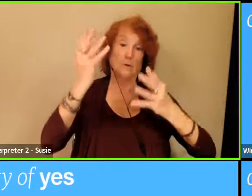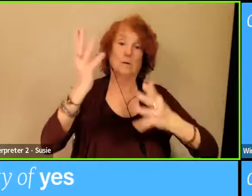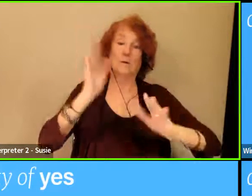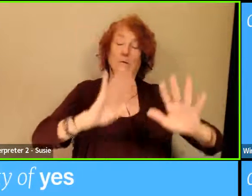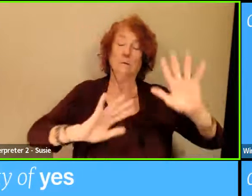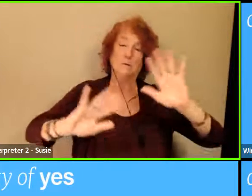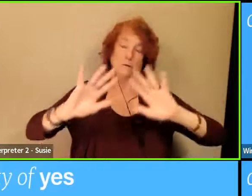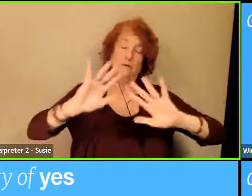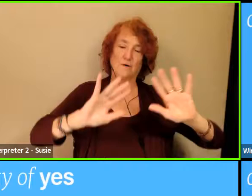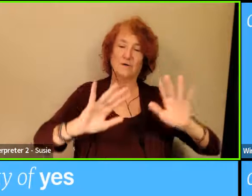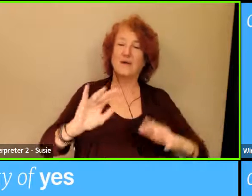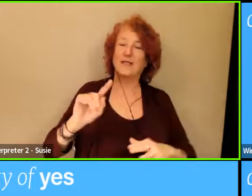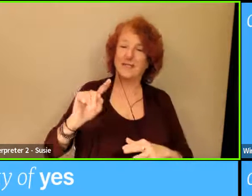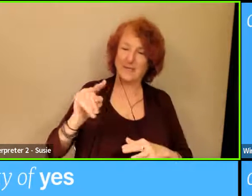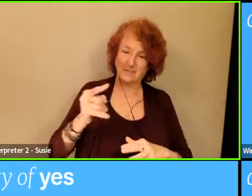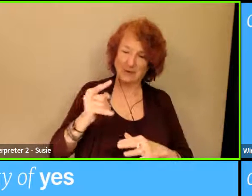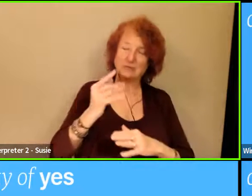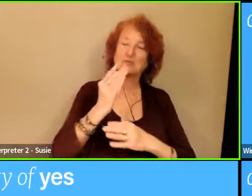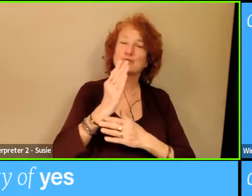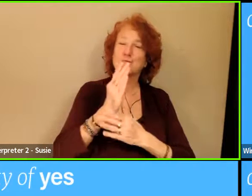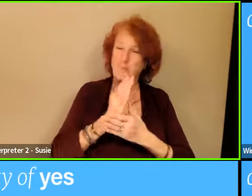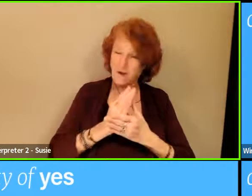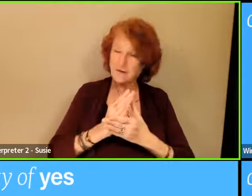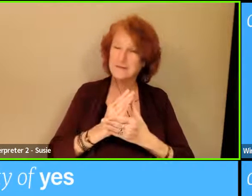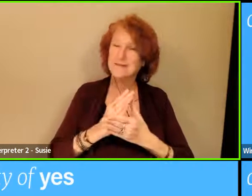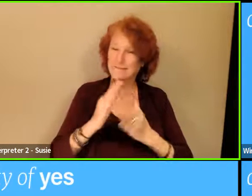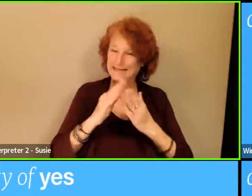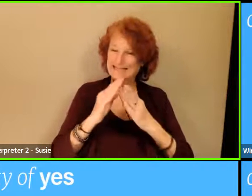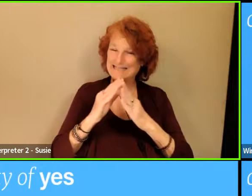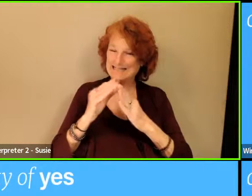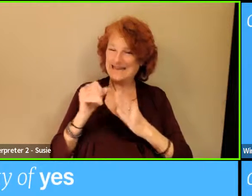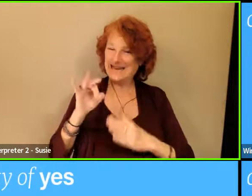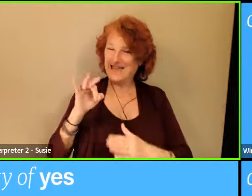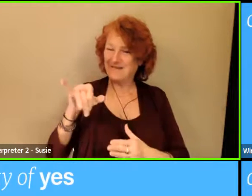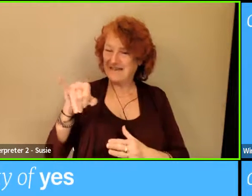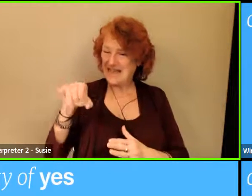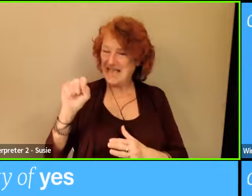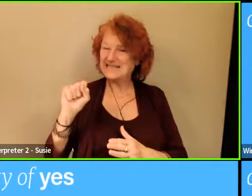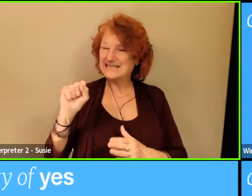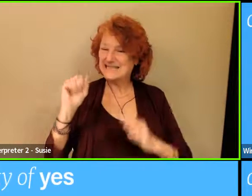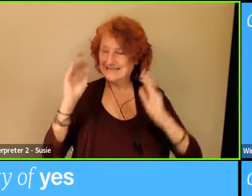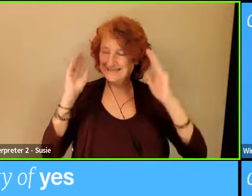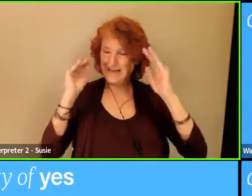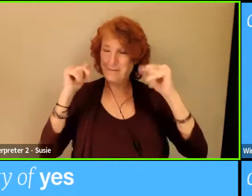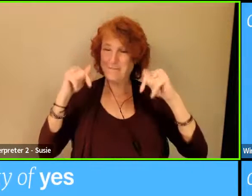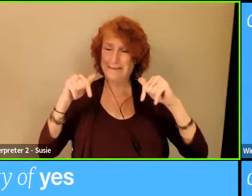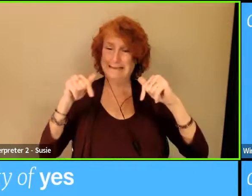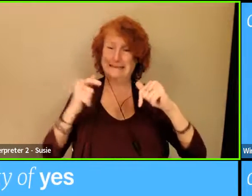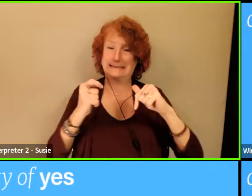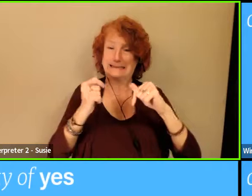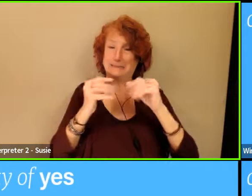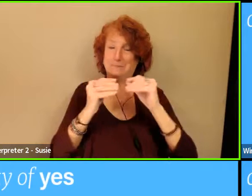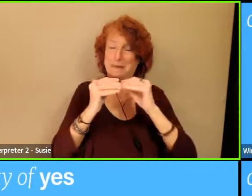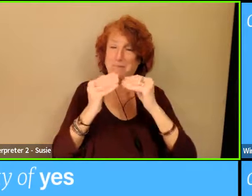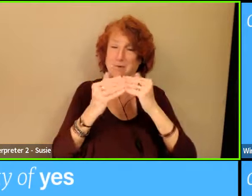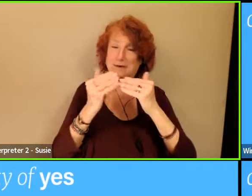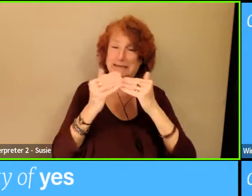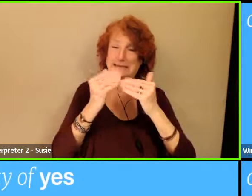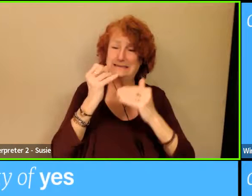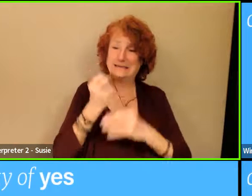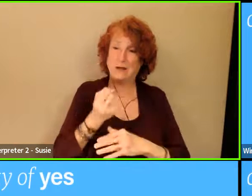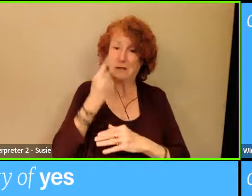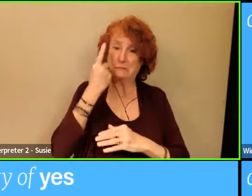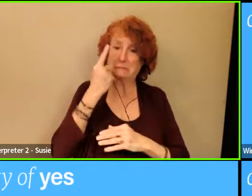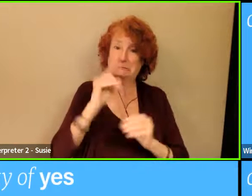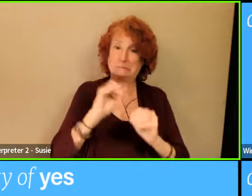two portions of the City of Yes, and I'm hoping that this one is a little bit easier to